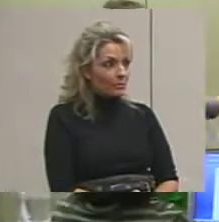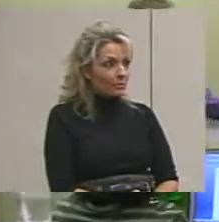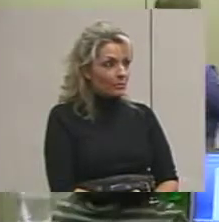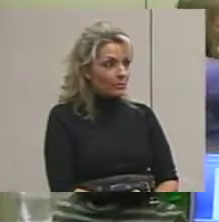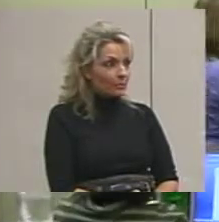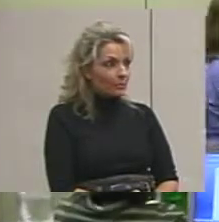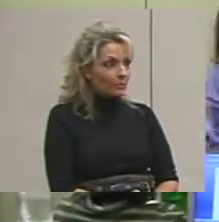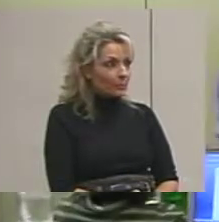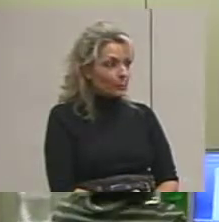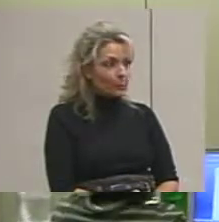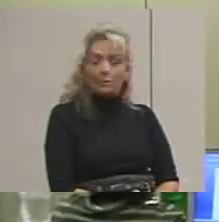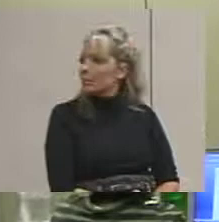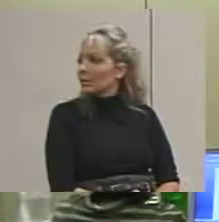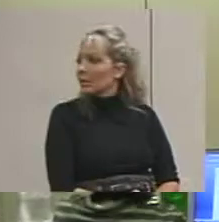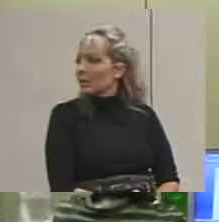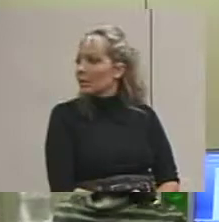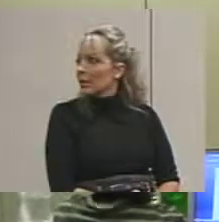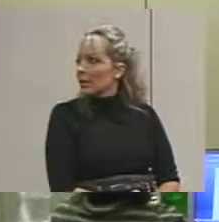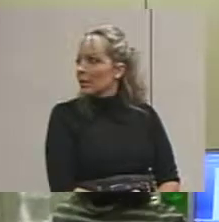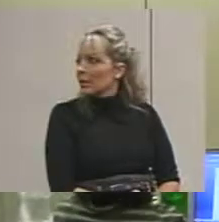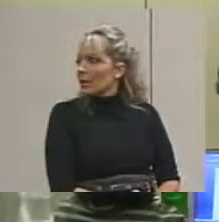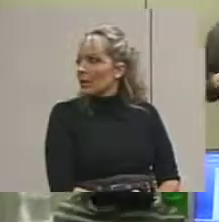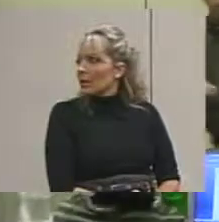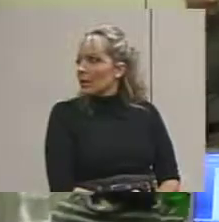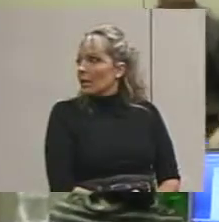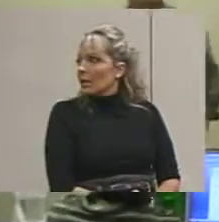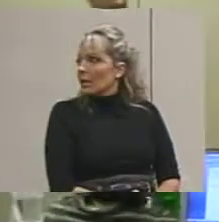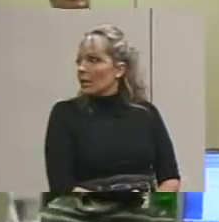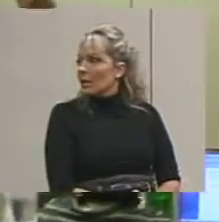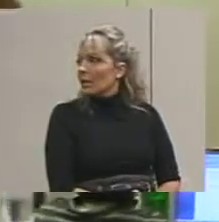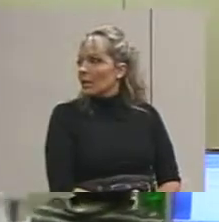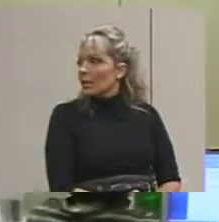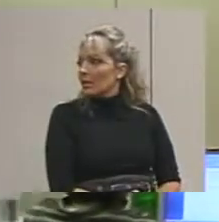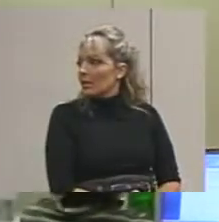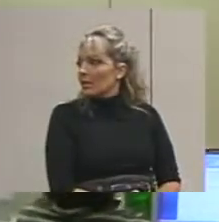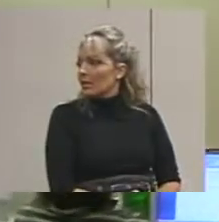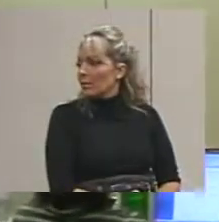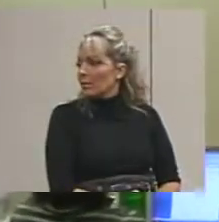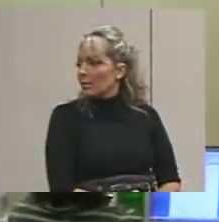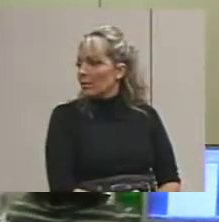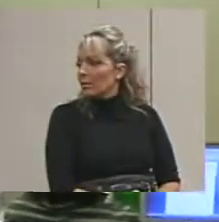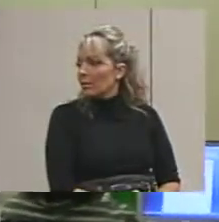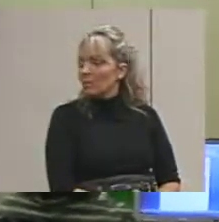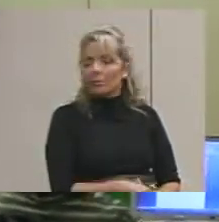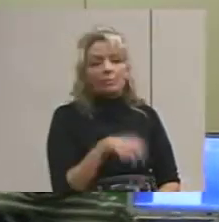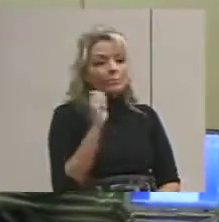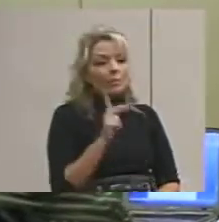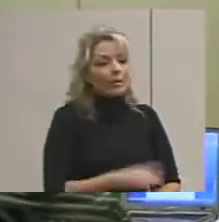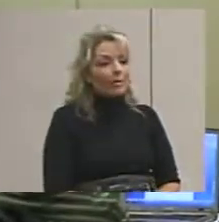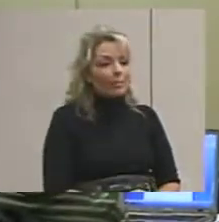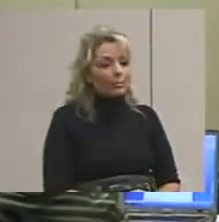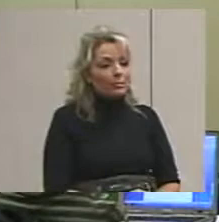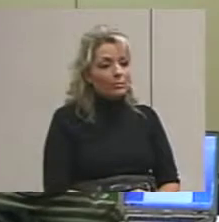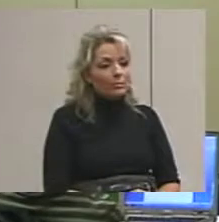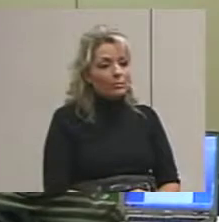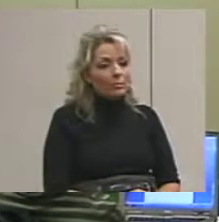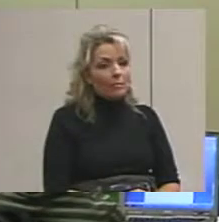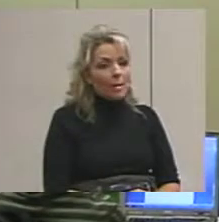Yeah, well, chime in. It was a team. Well, we're a big team actually here. I